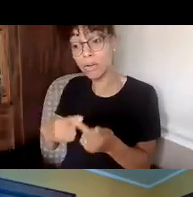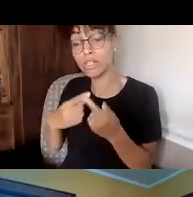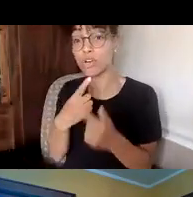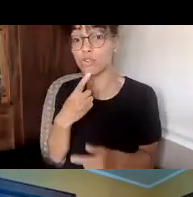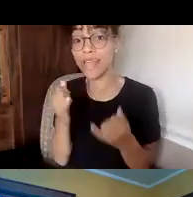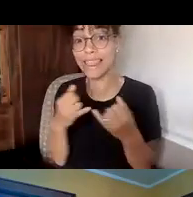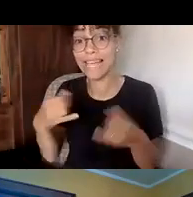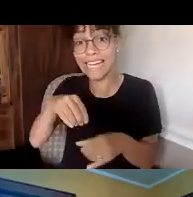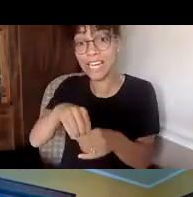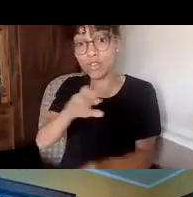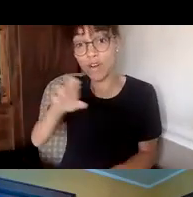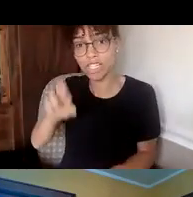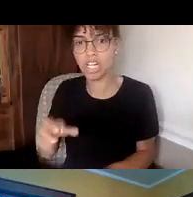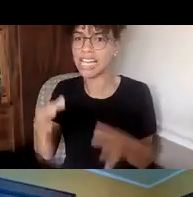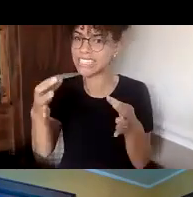that you should.